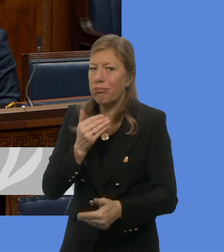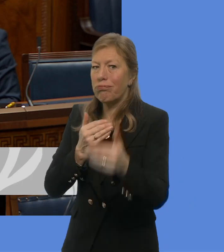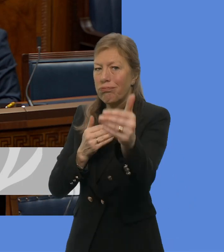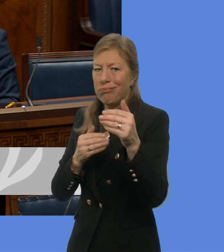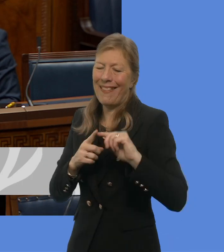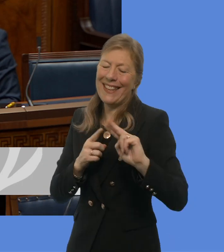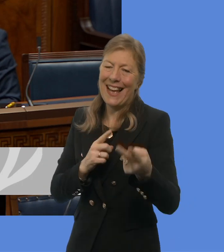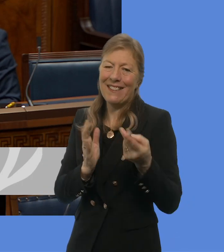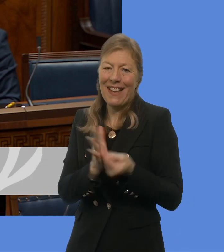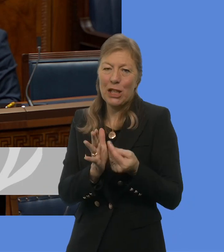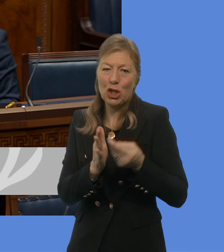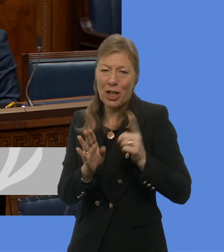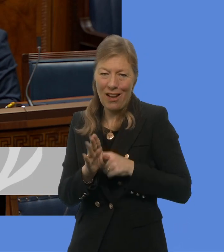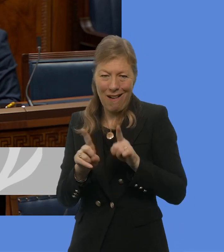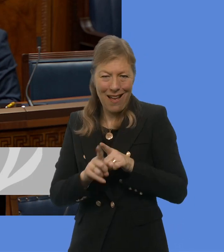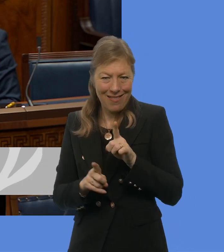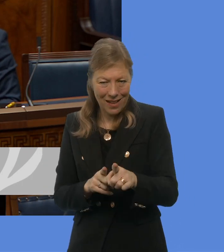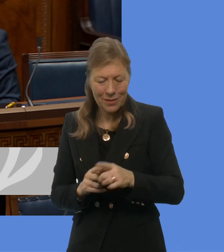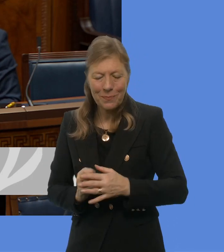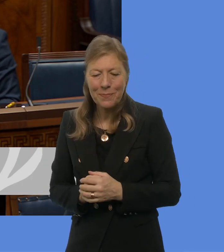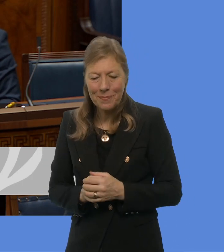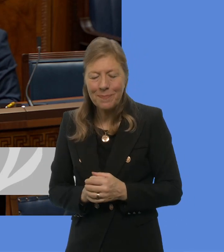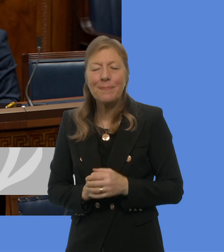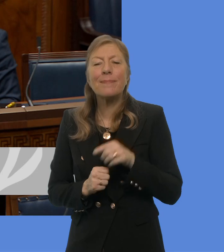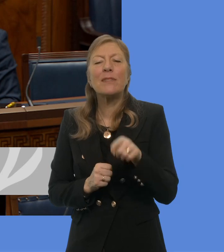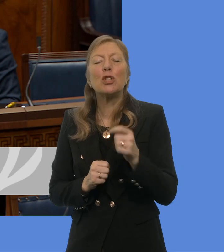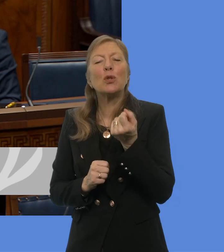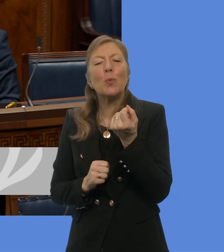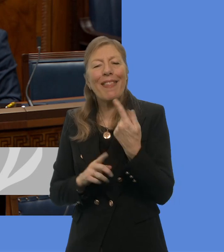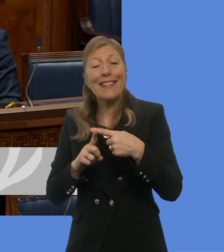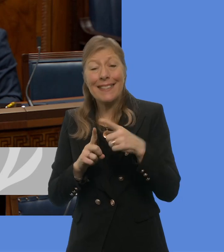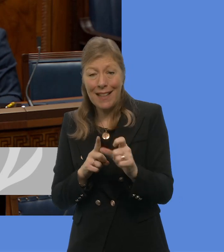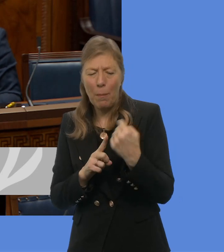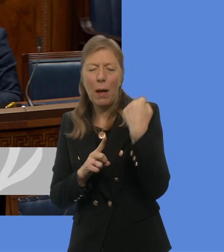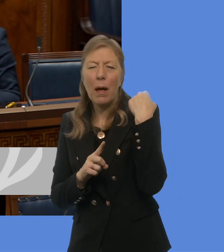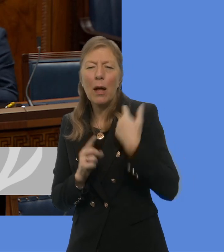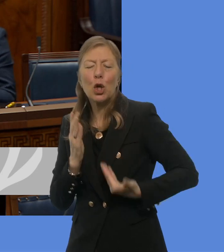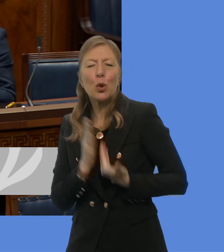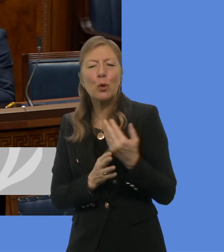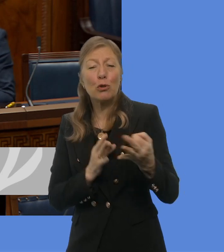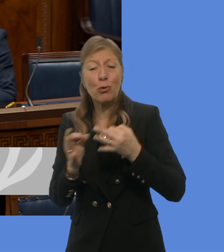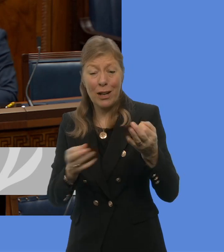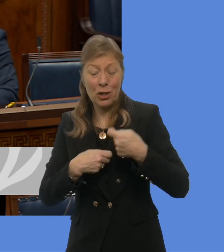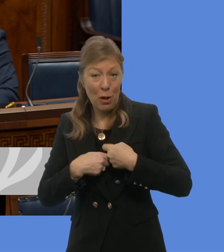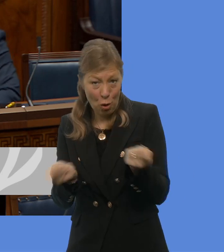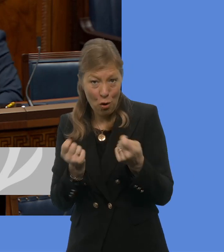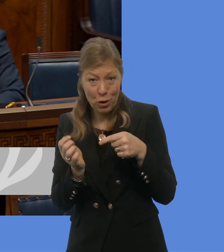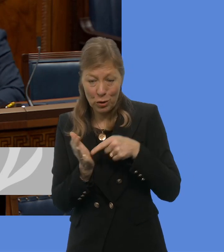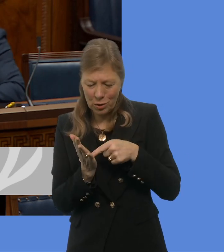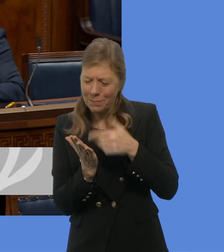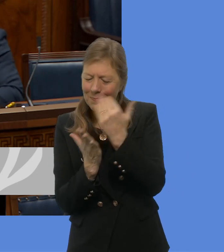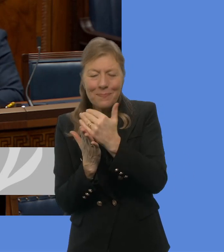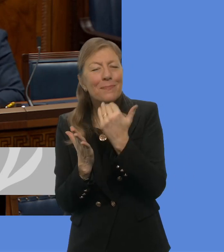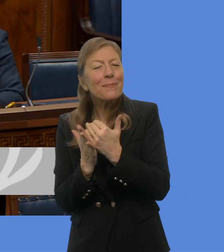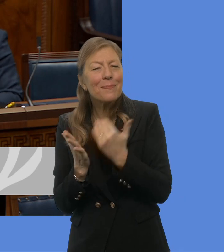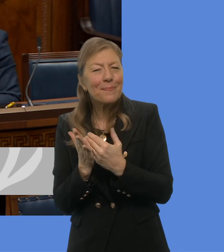social care workforce strategy launched on the 12th of December, and among other things it sets out how we'll attract, grow, retain and develop the